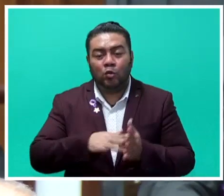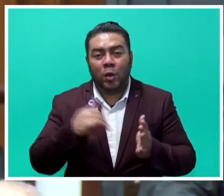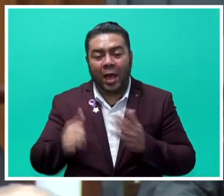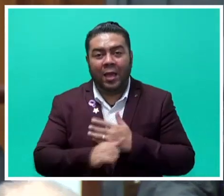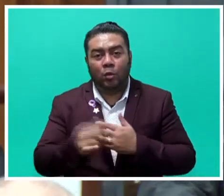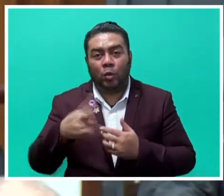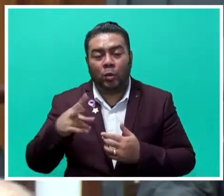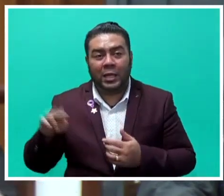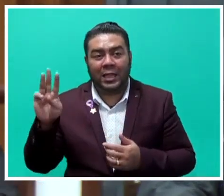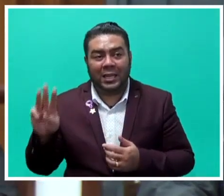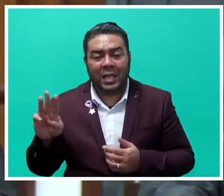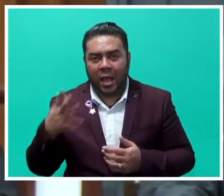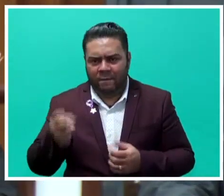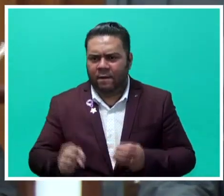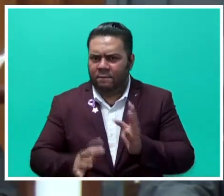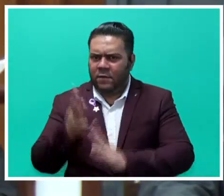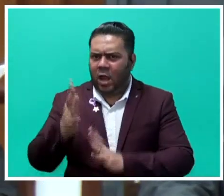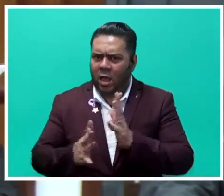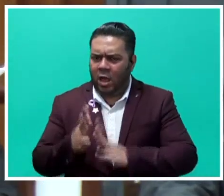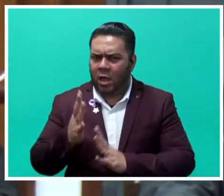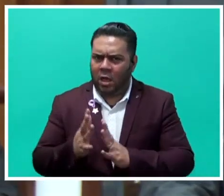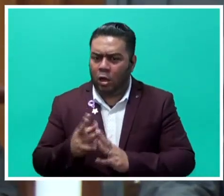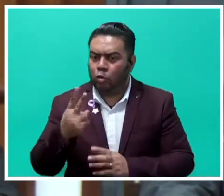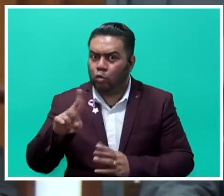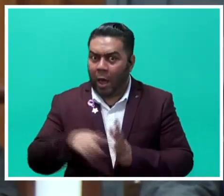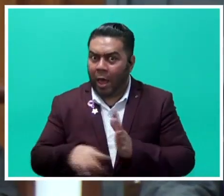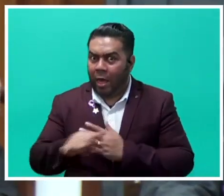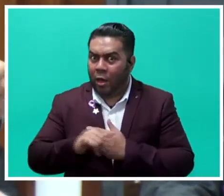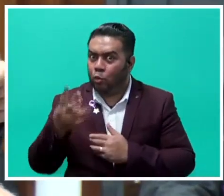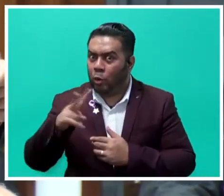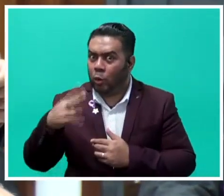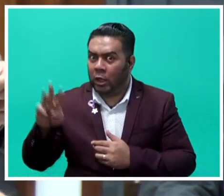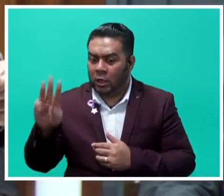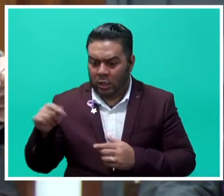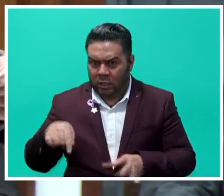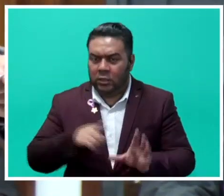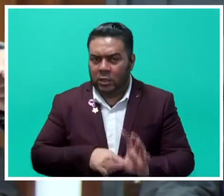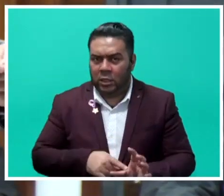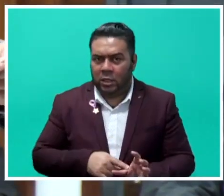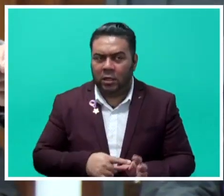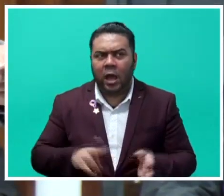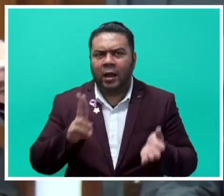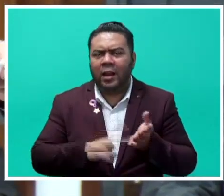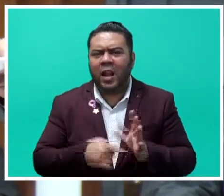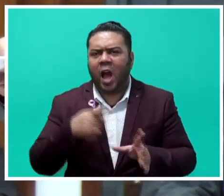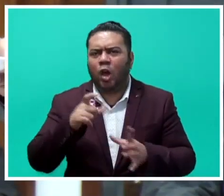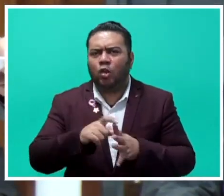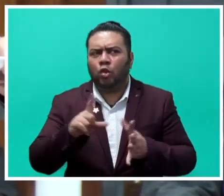2023, there was a fire that happened in one of the villages in Nandoria, one of the villages in